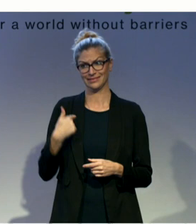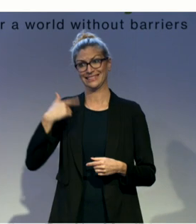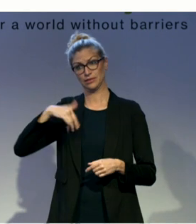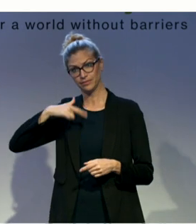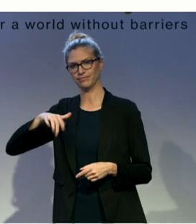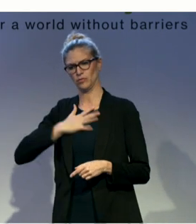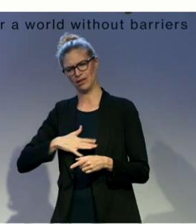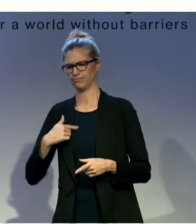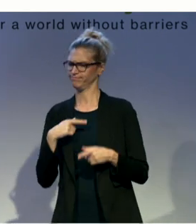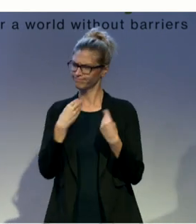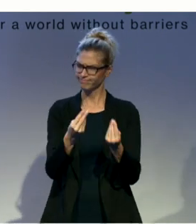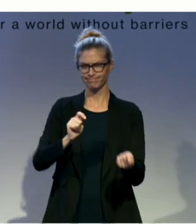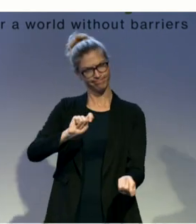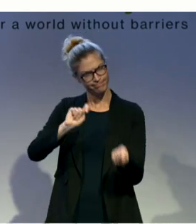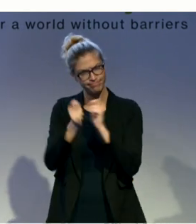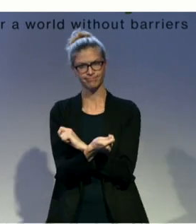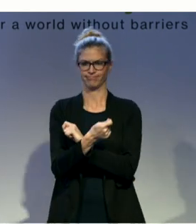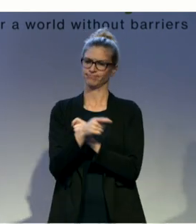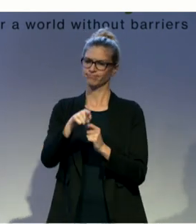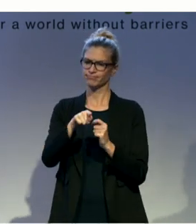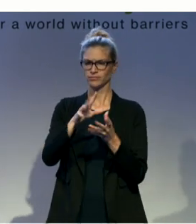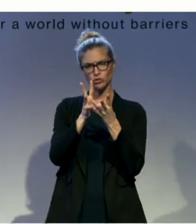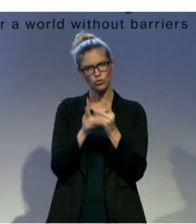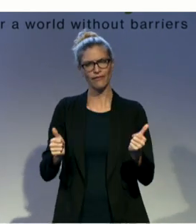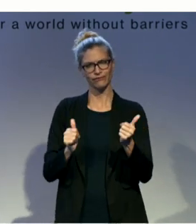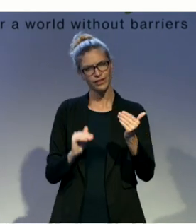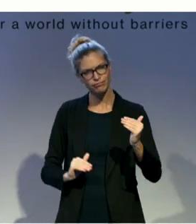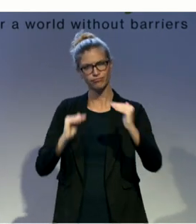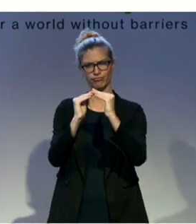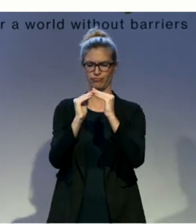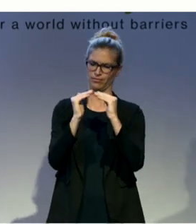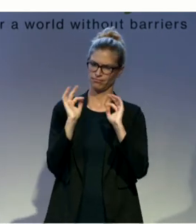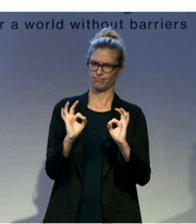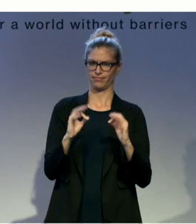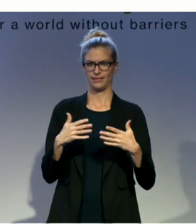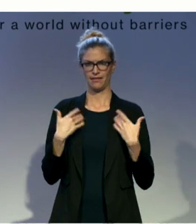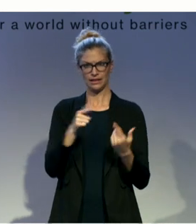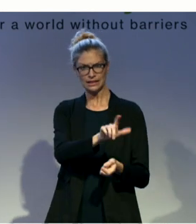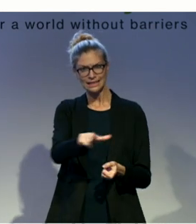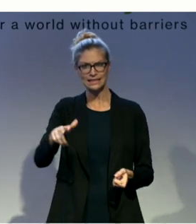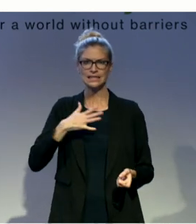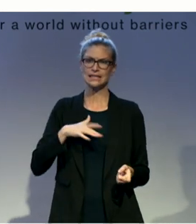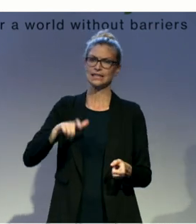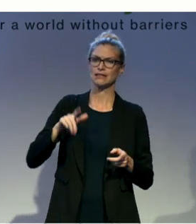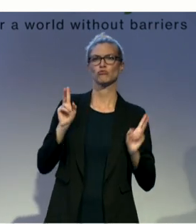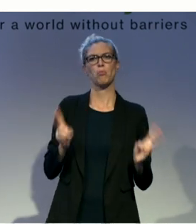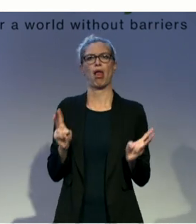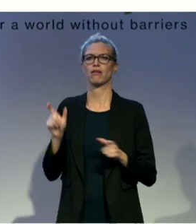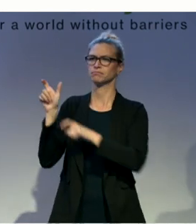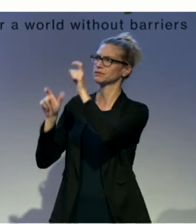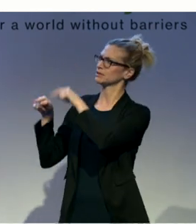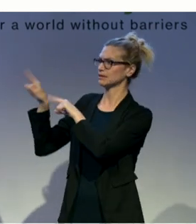to putting people in institutions. We wanted to create conditions for children to stay in their natural environment and with their